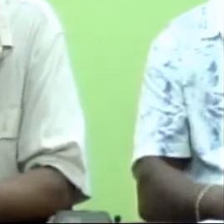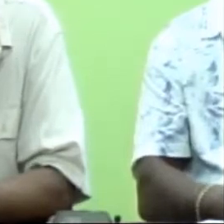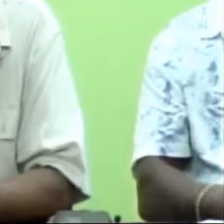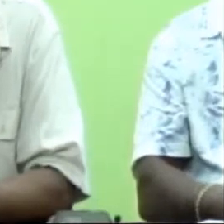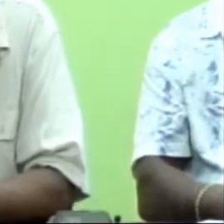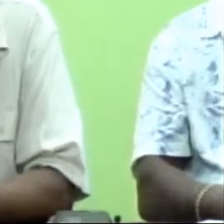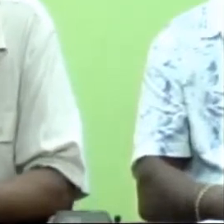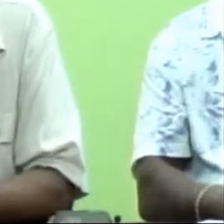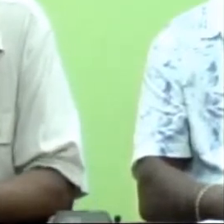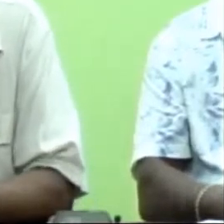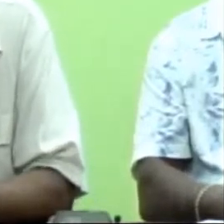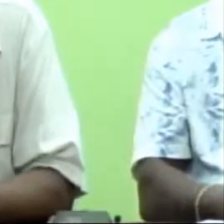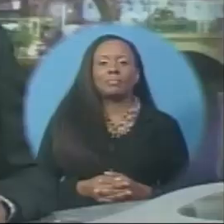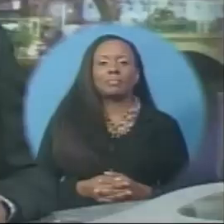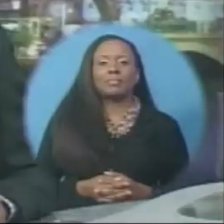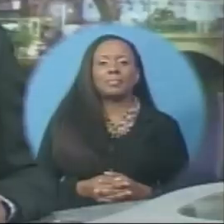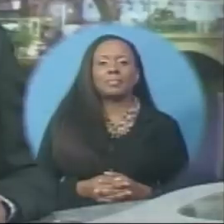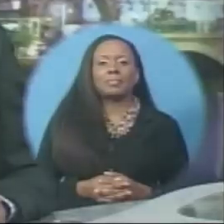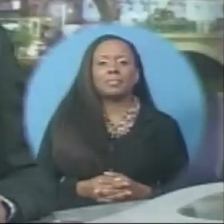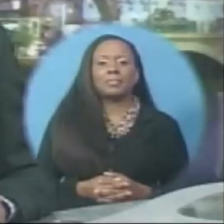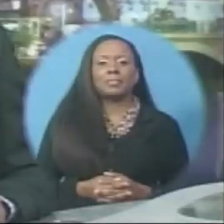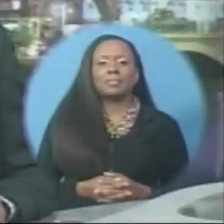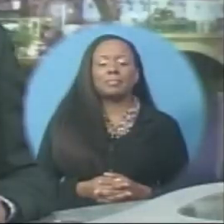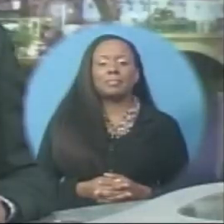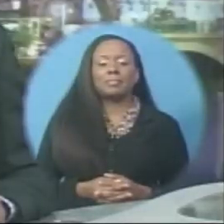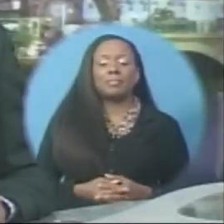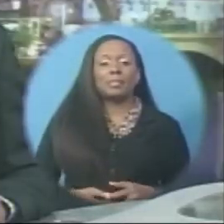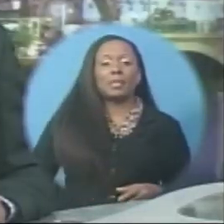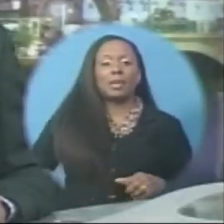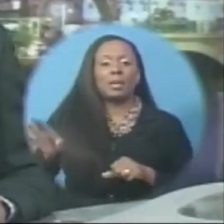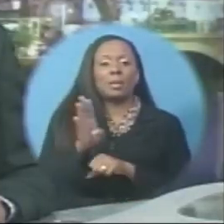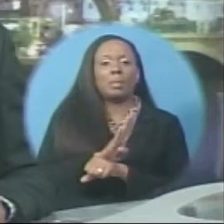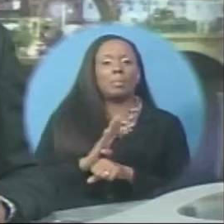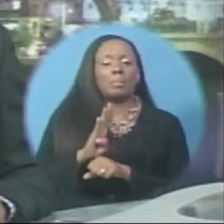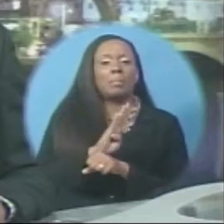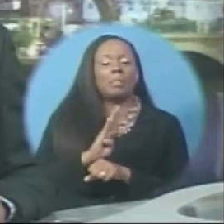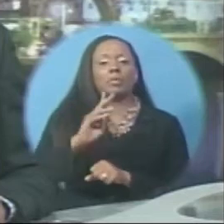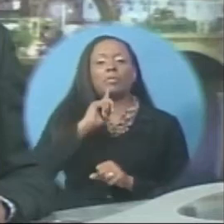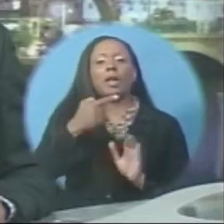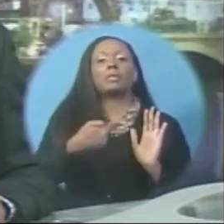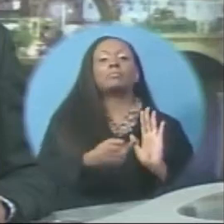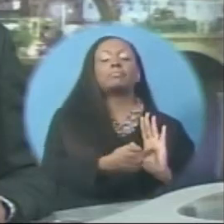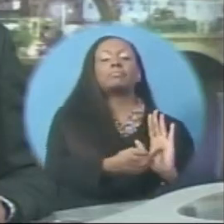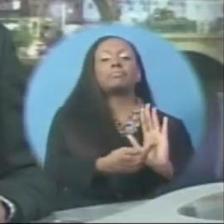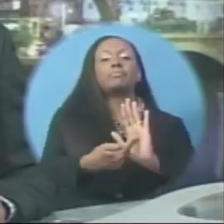place called Barbados. In other news, Barbados stands out above its